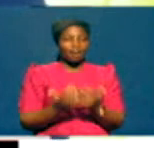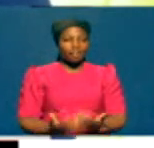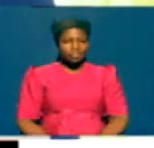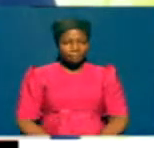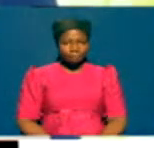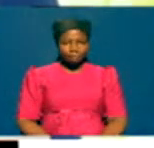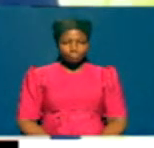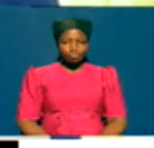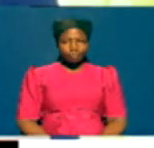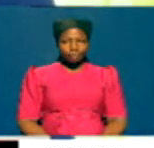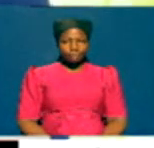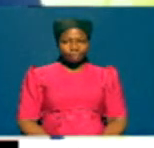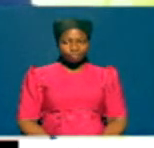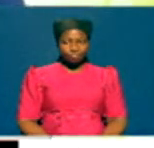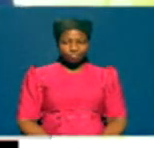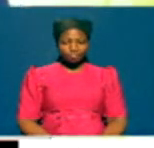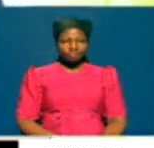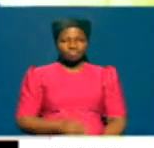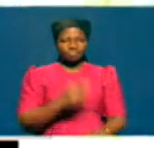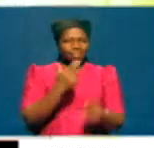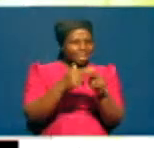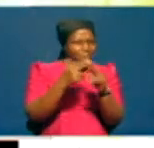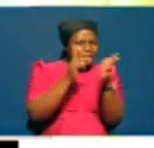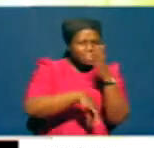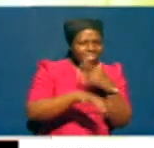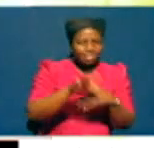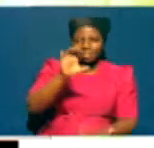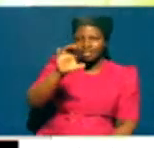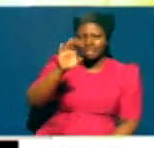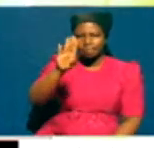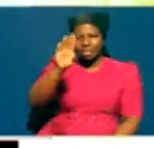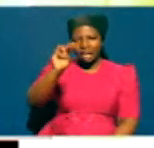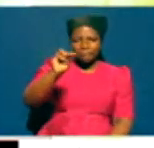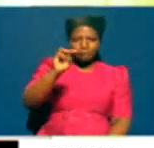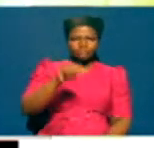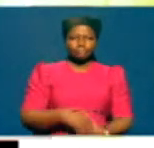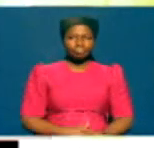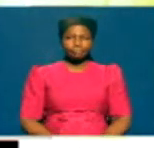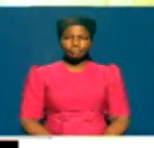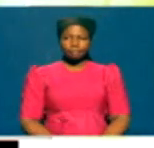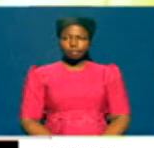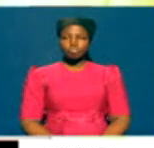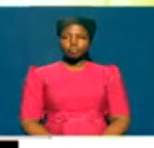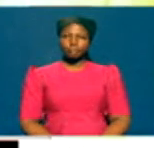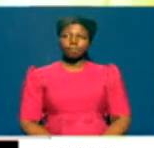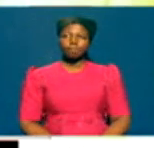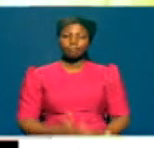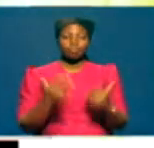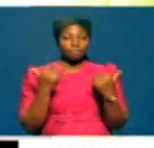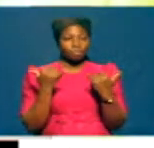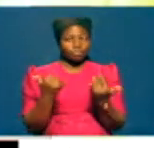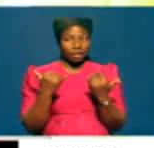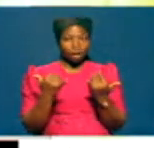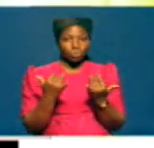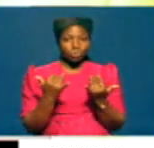Just repeat that? CVM. CVM. Now, why would